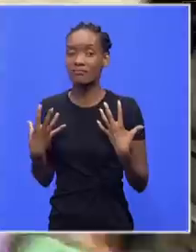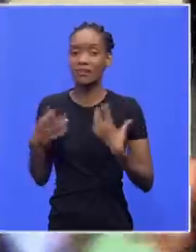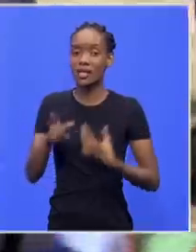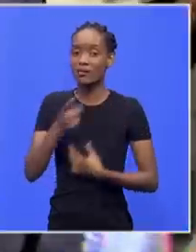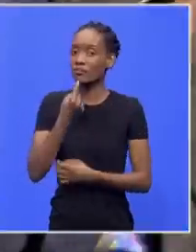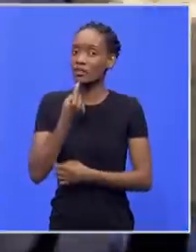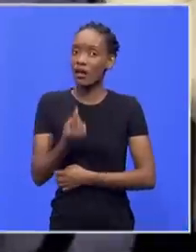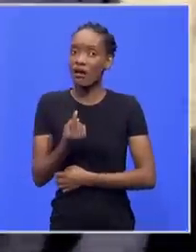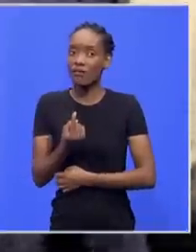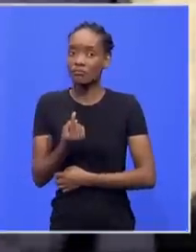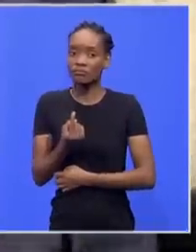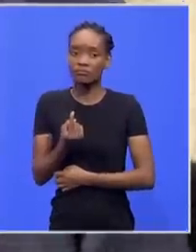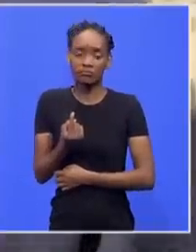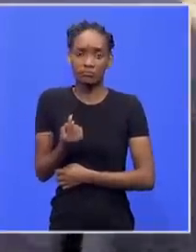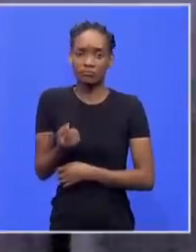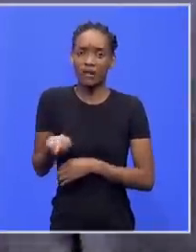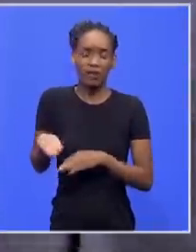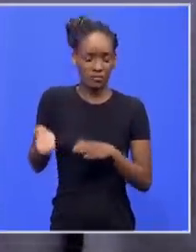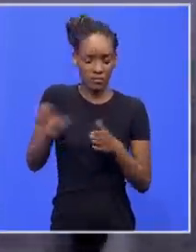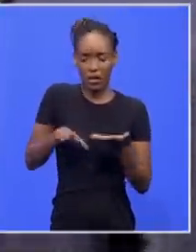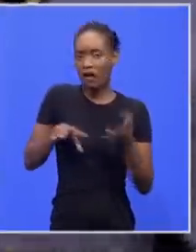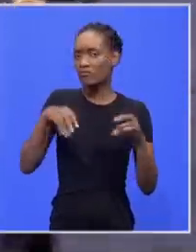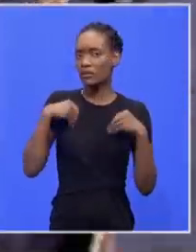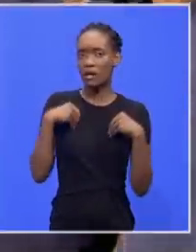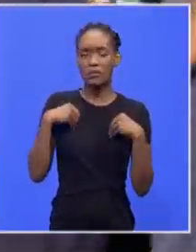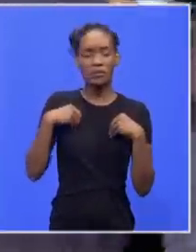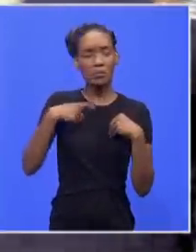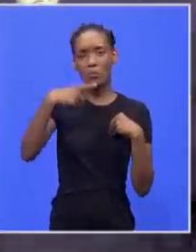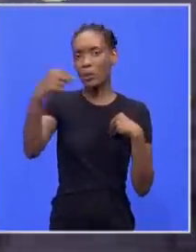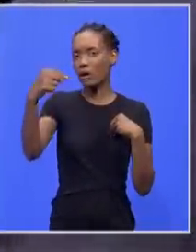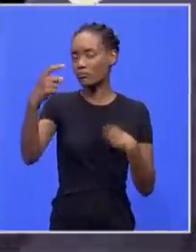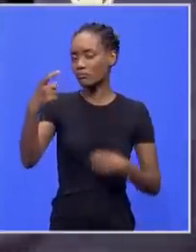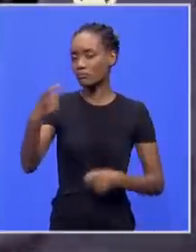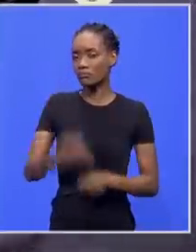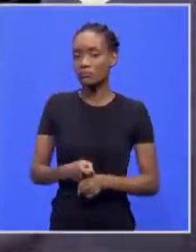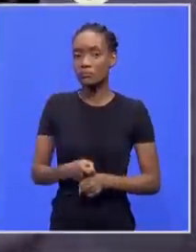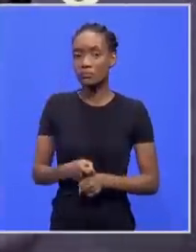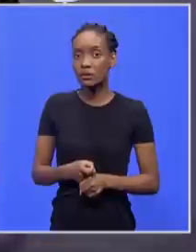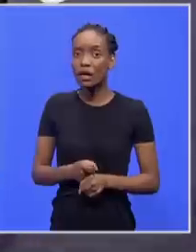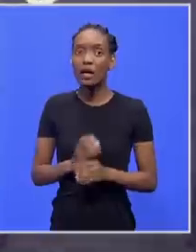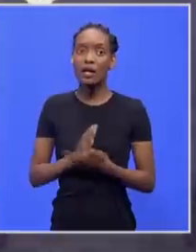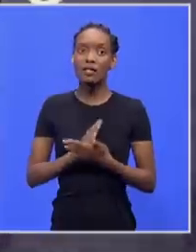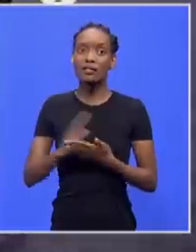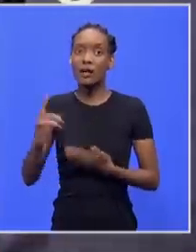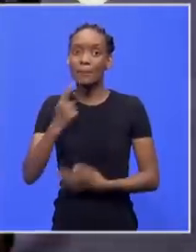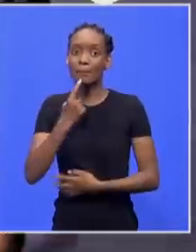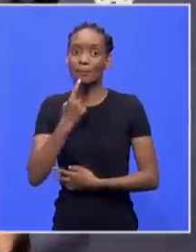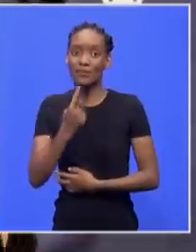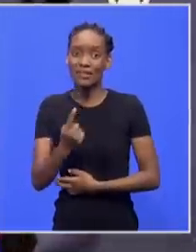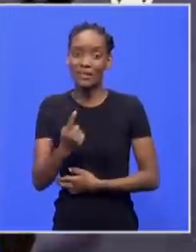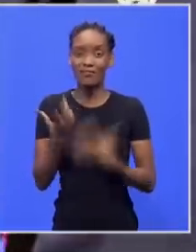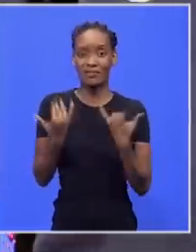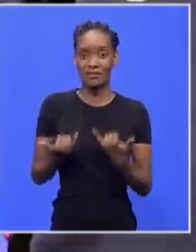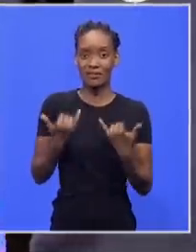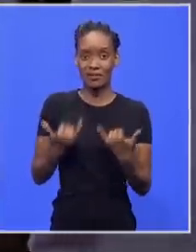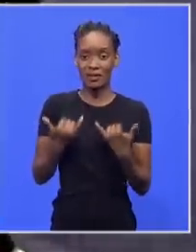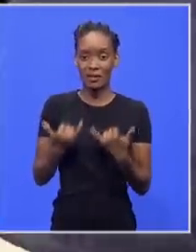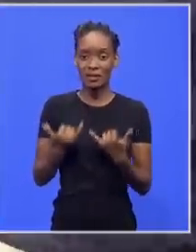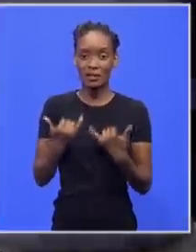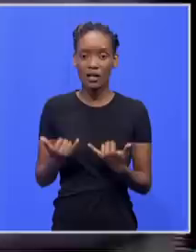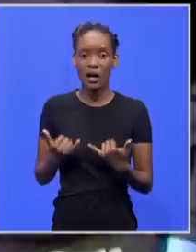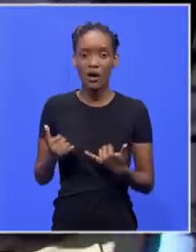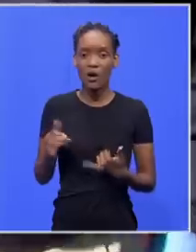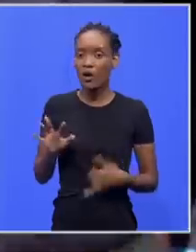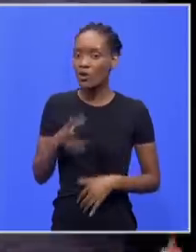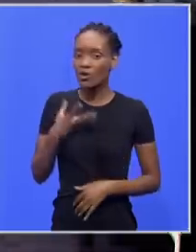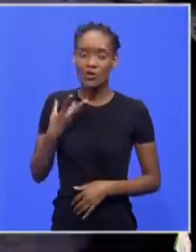would rather die before they leave. But of course, some of them saying that right now they don't have